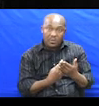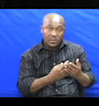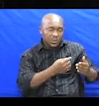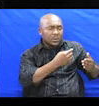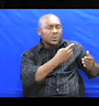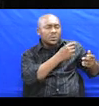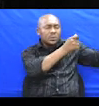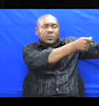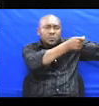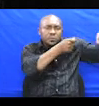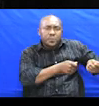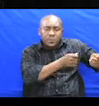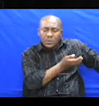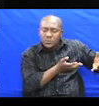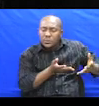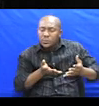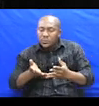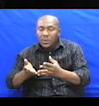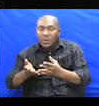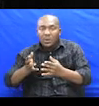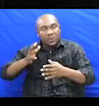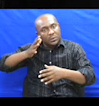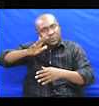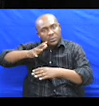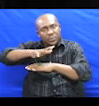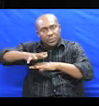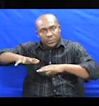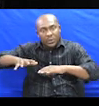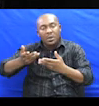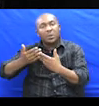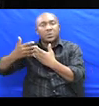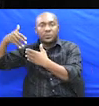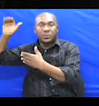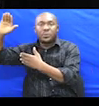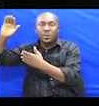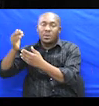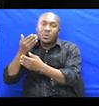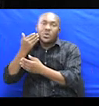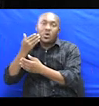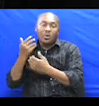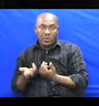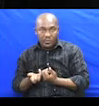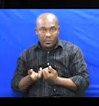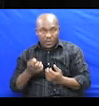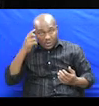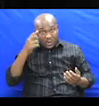areas to the coast. Therefore, the physical infrastructures